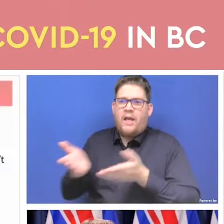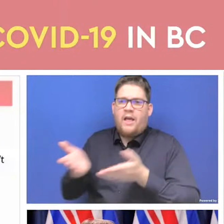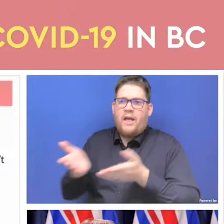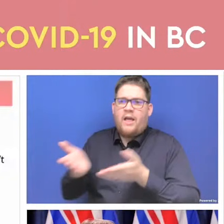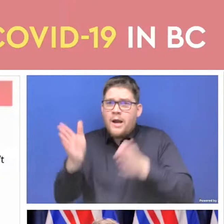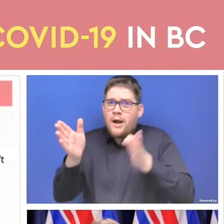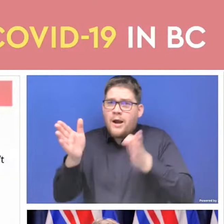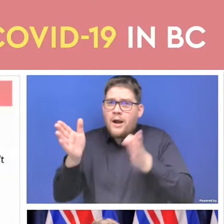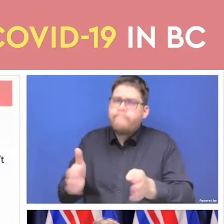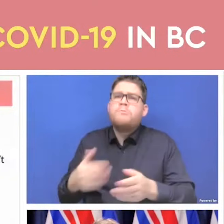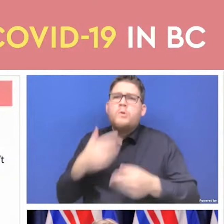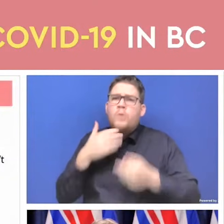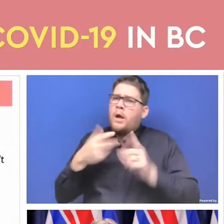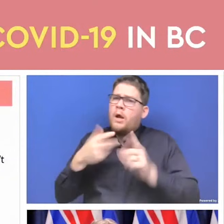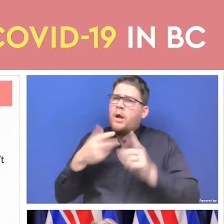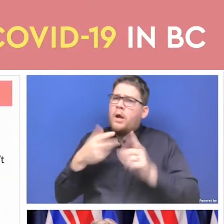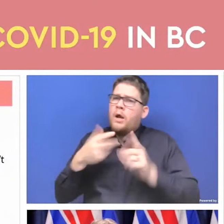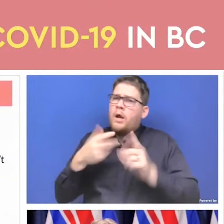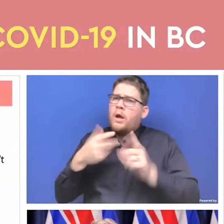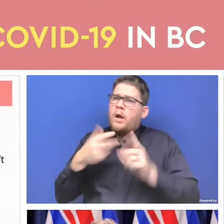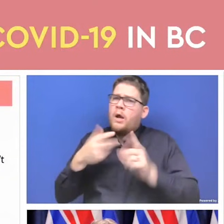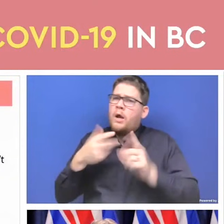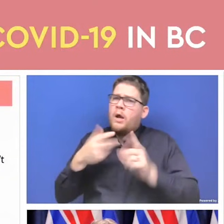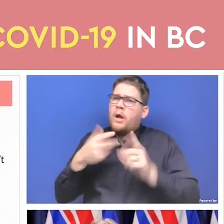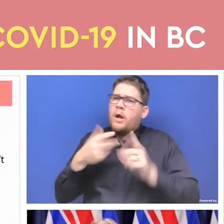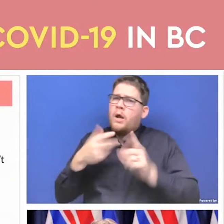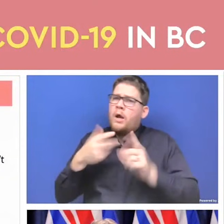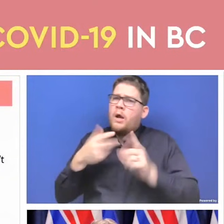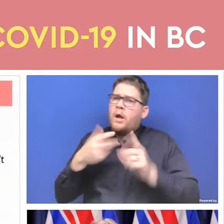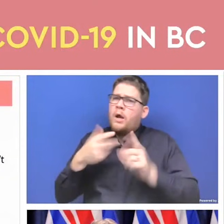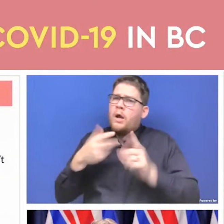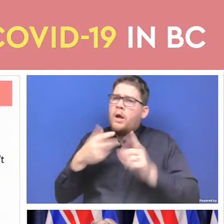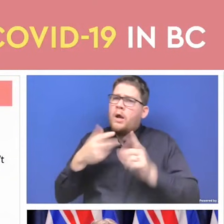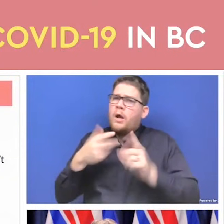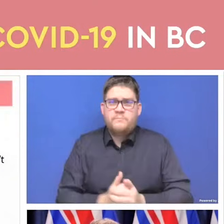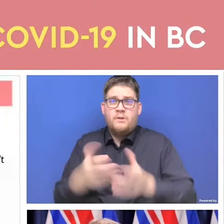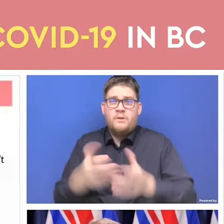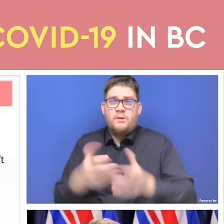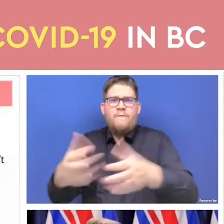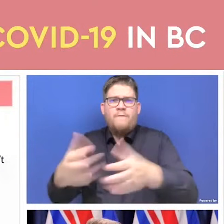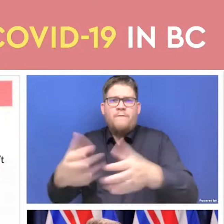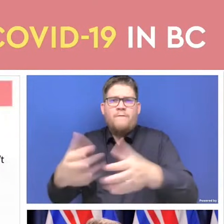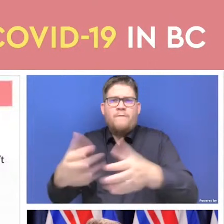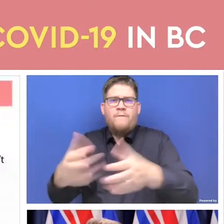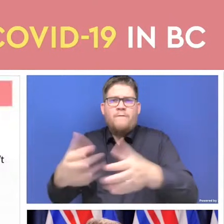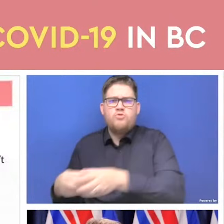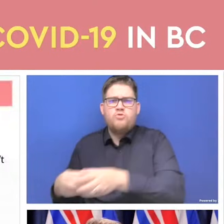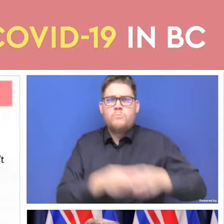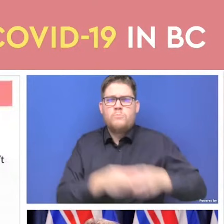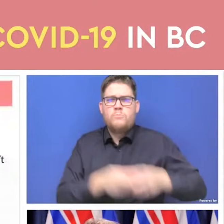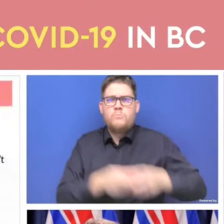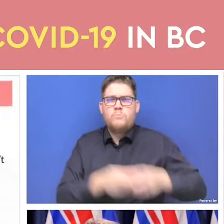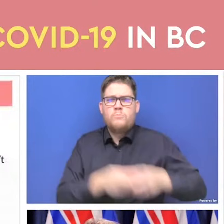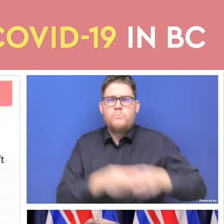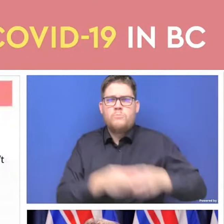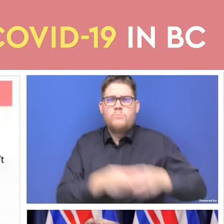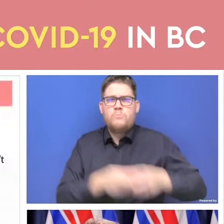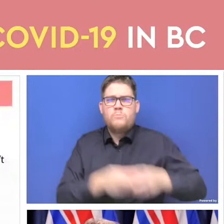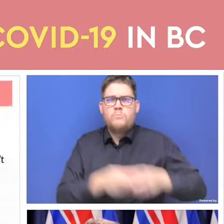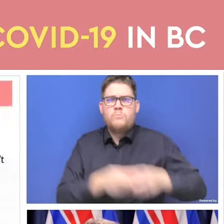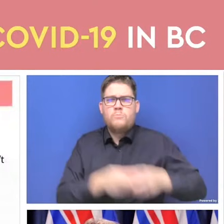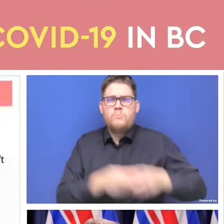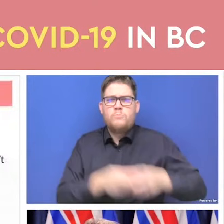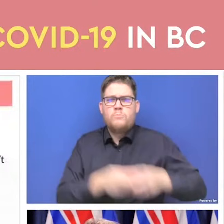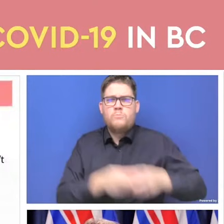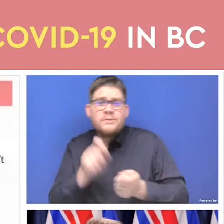a small community all vaccinated. And how that program is going to sort itself out, we're working on, and that will be